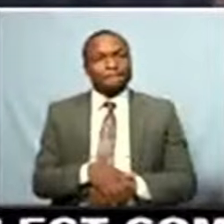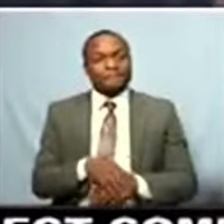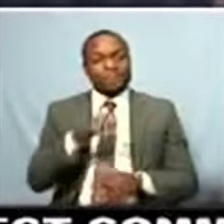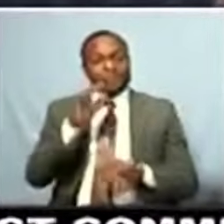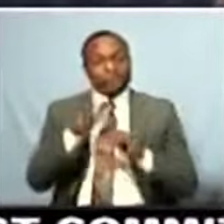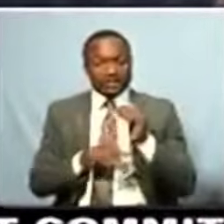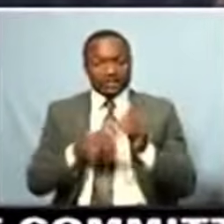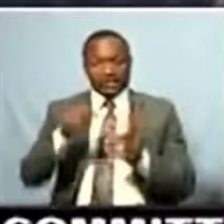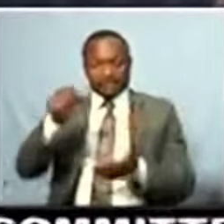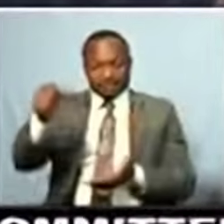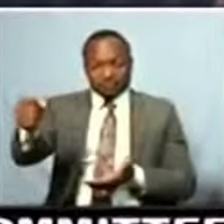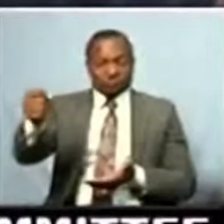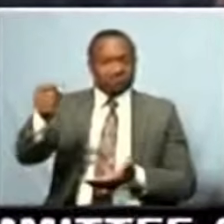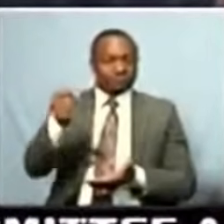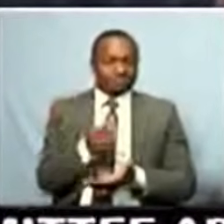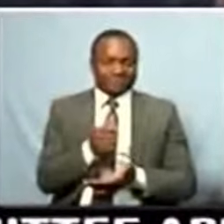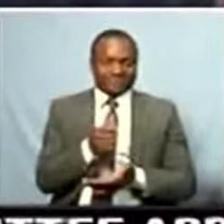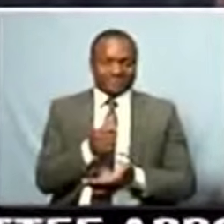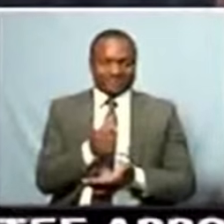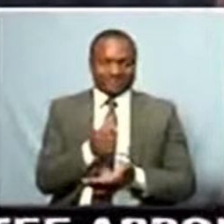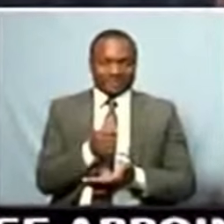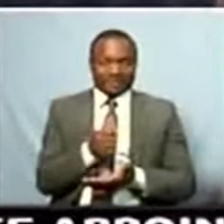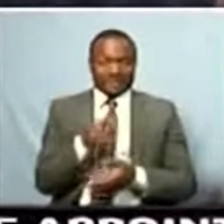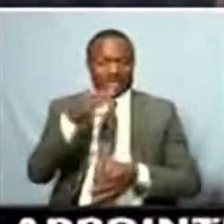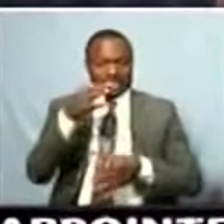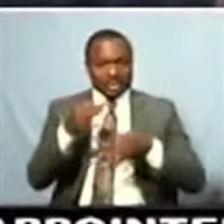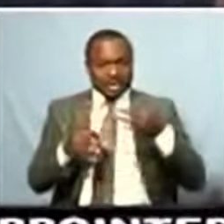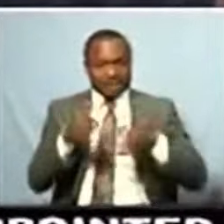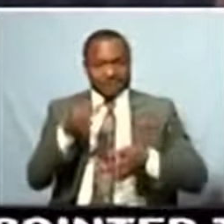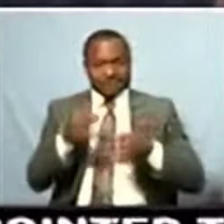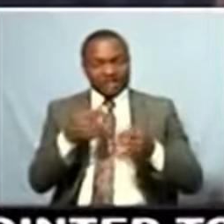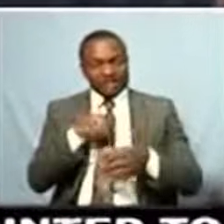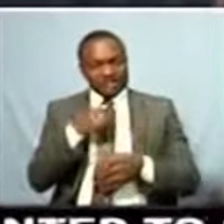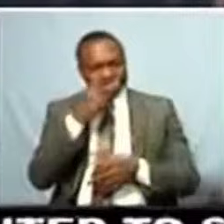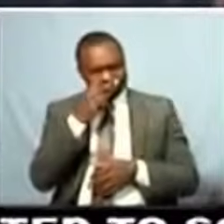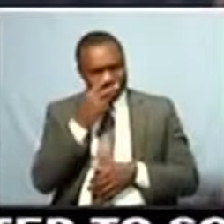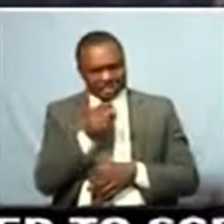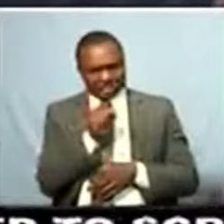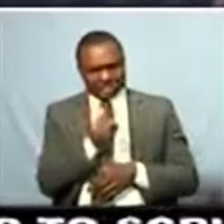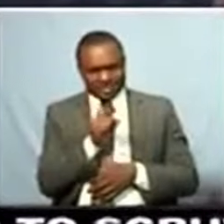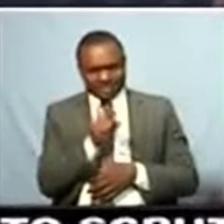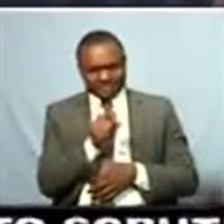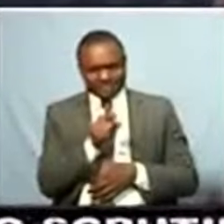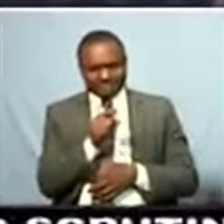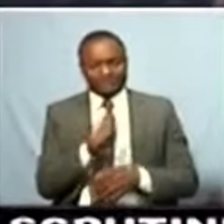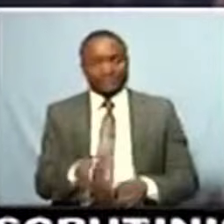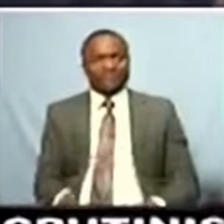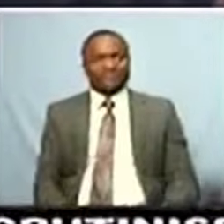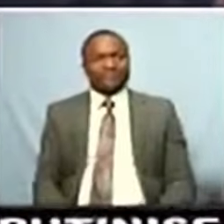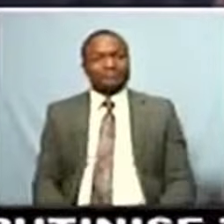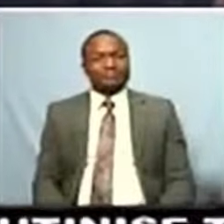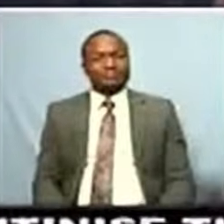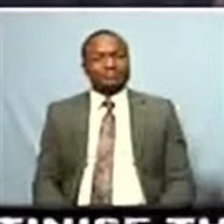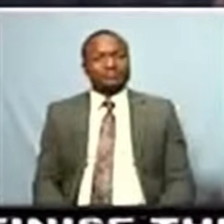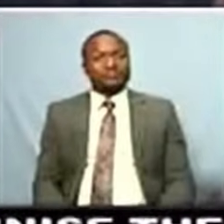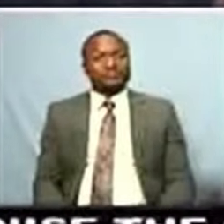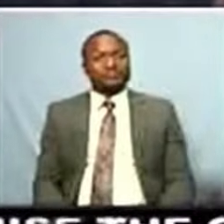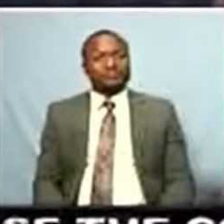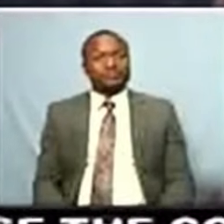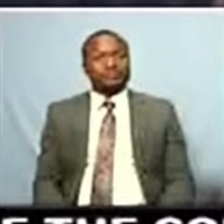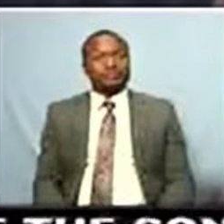than appoint. Because if I look at that particular provision, I'm